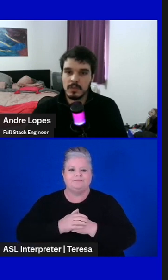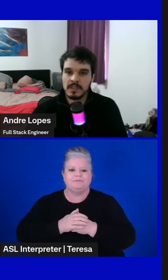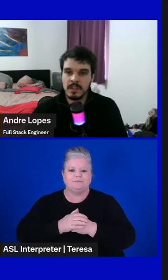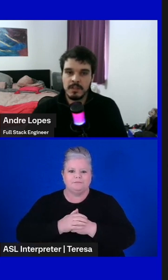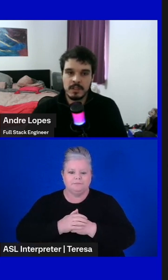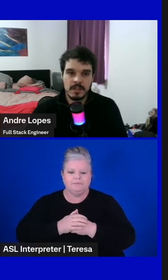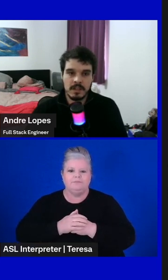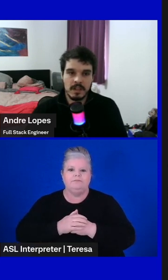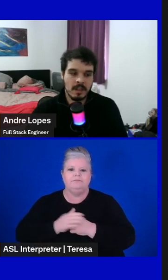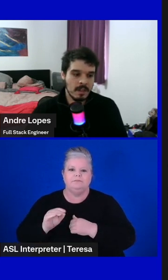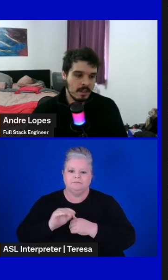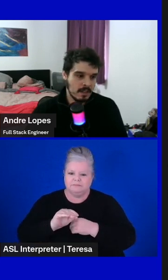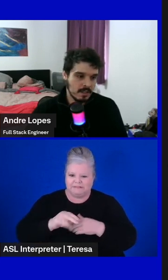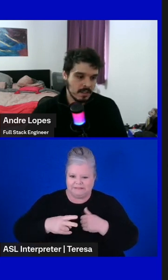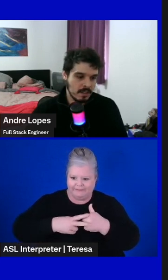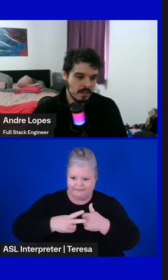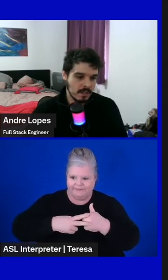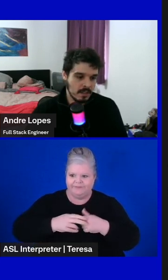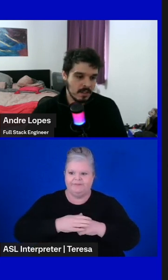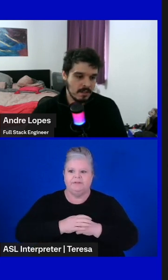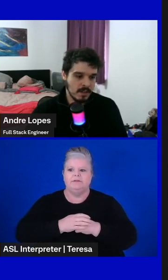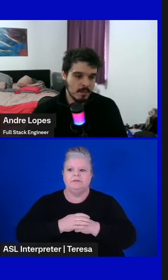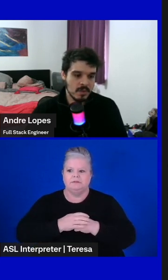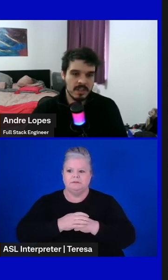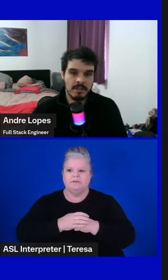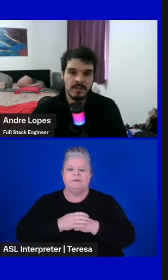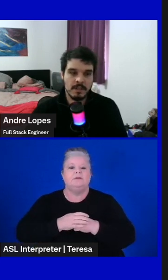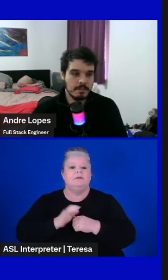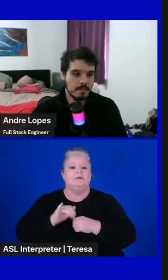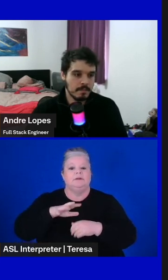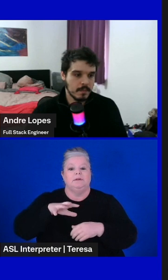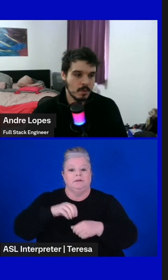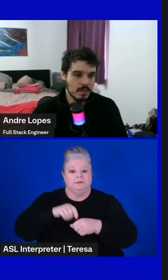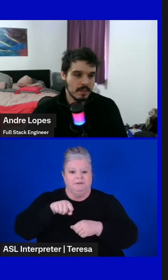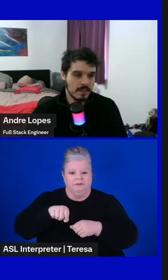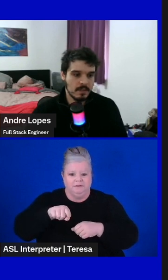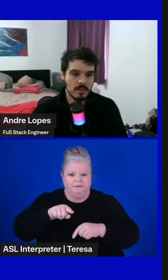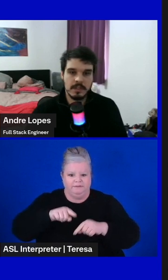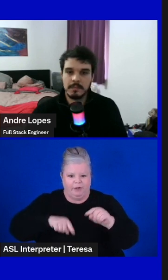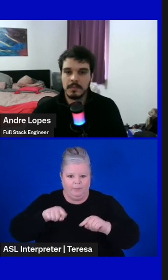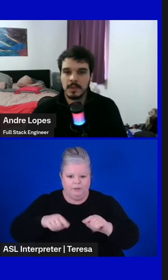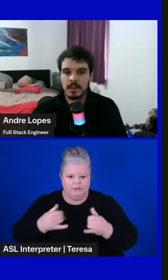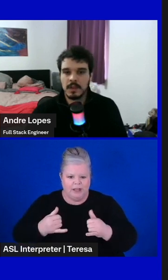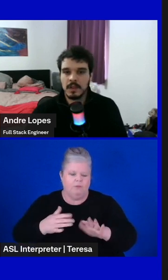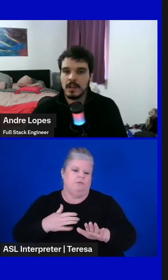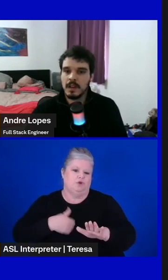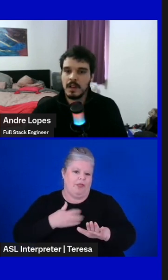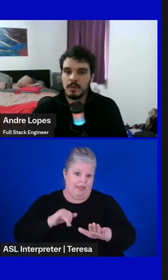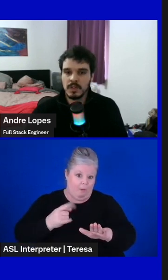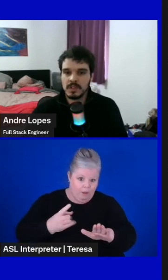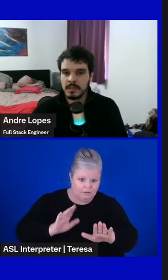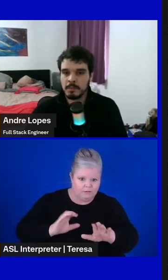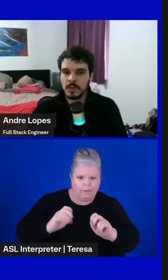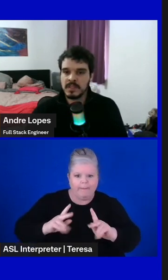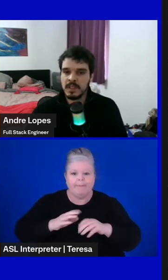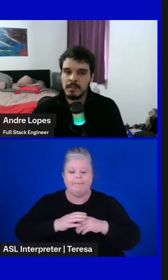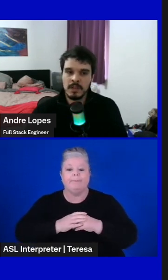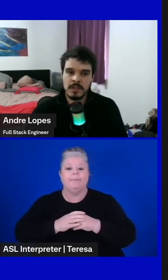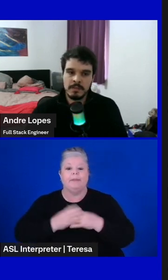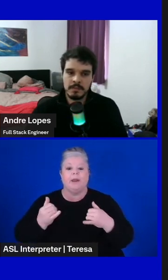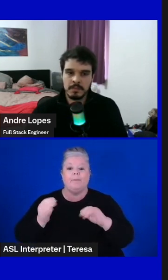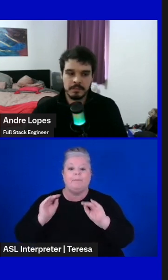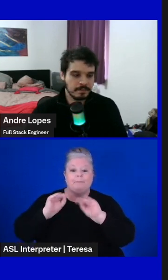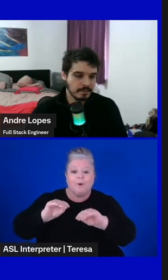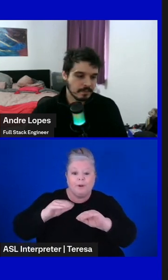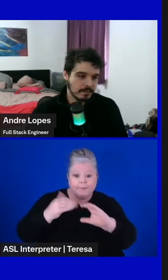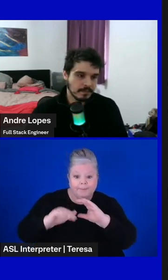Lambda doesn't need to save it. And it's in variables.tfr. Oh, sorry, this one here. I will just put this email